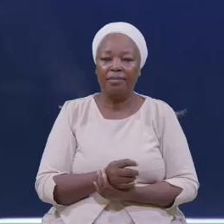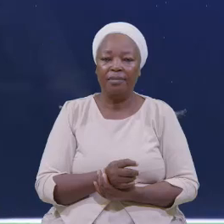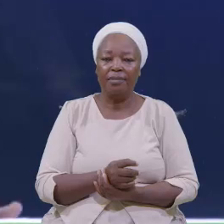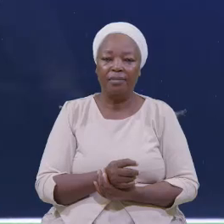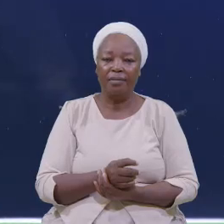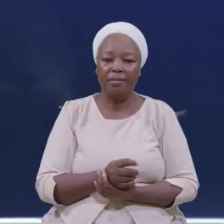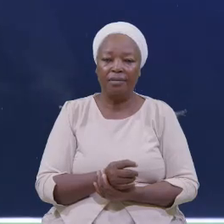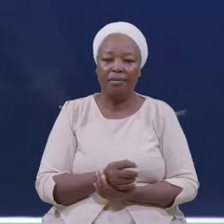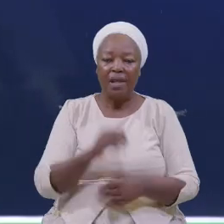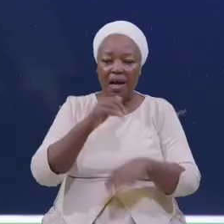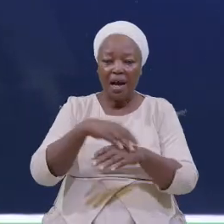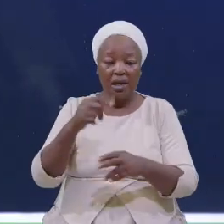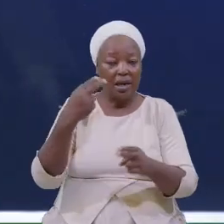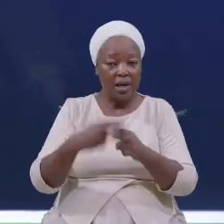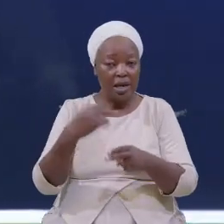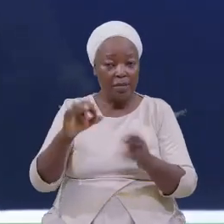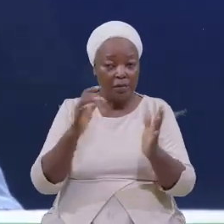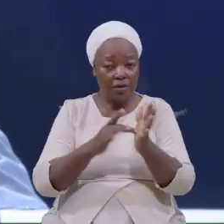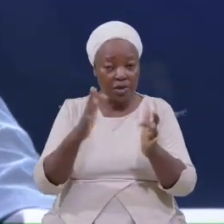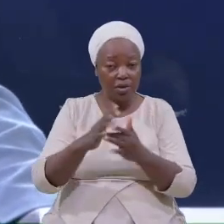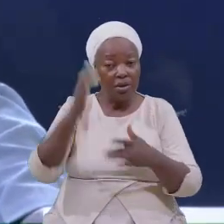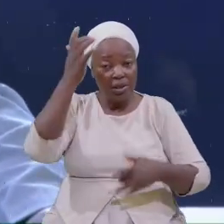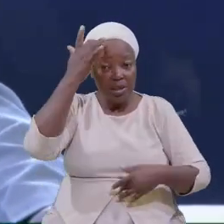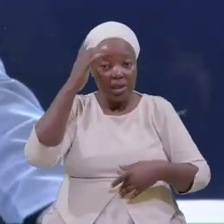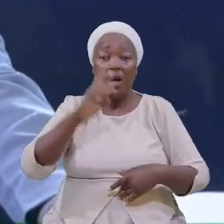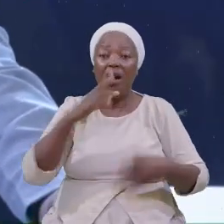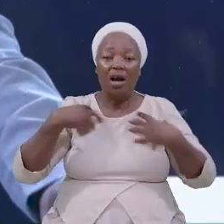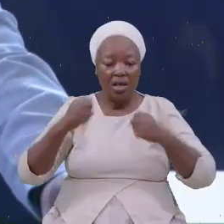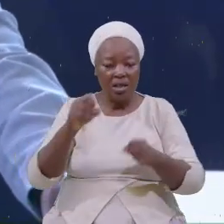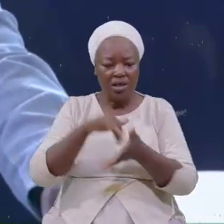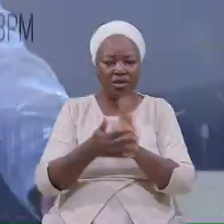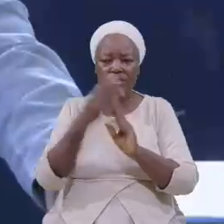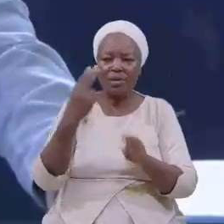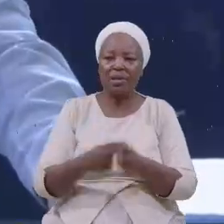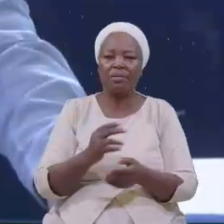At the name of Jesus, diseases are healed.